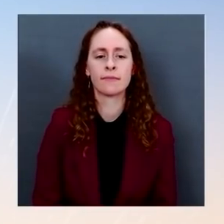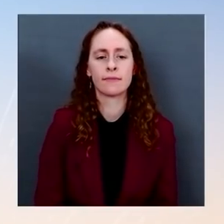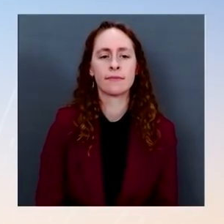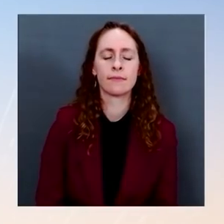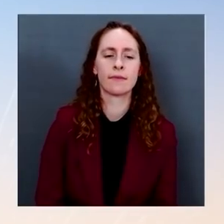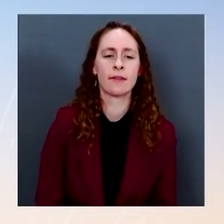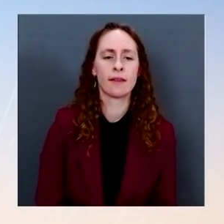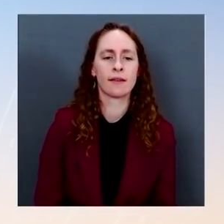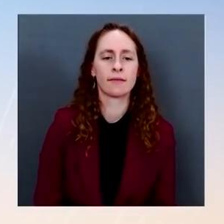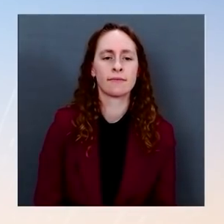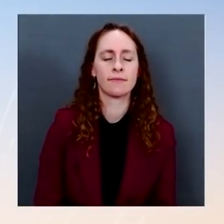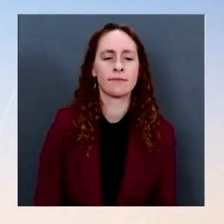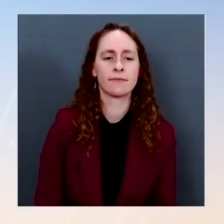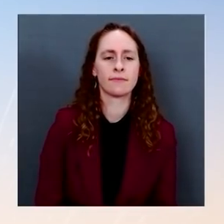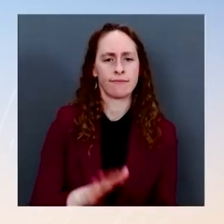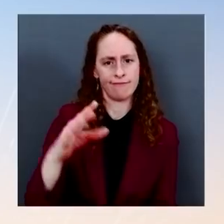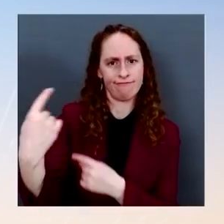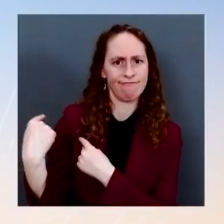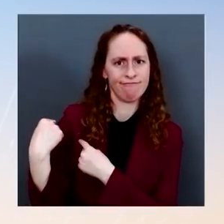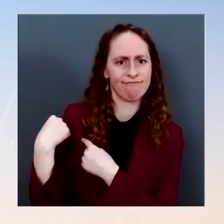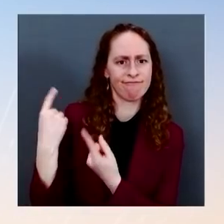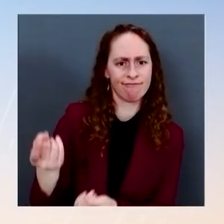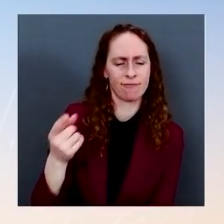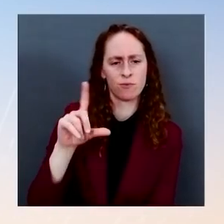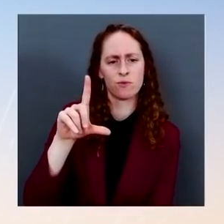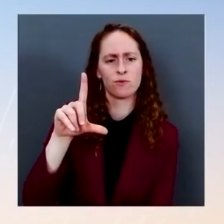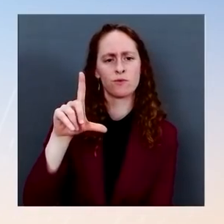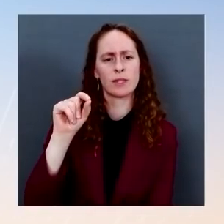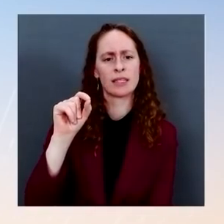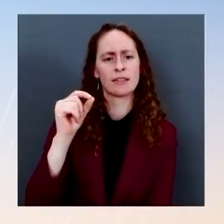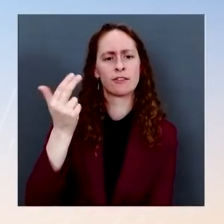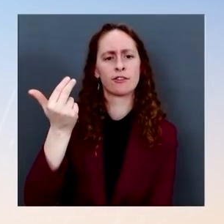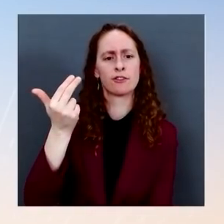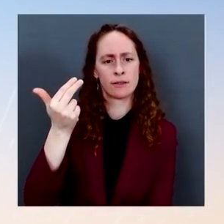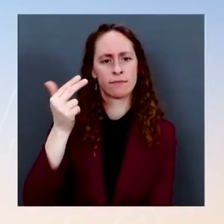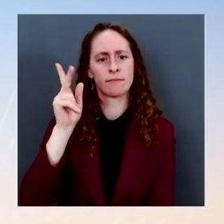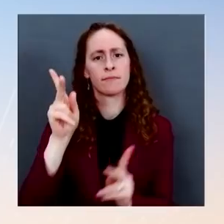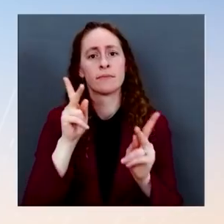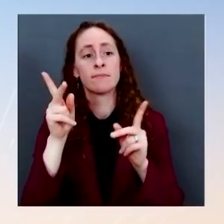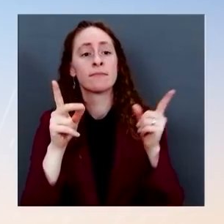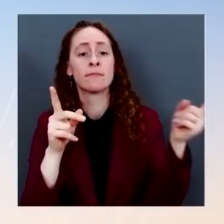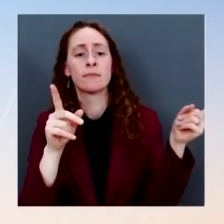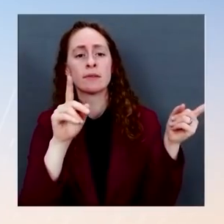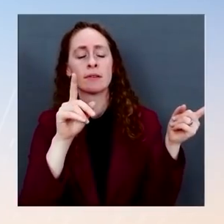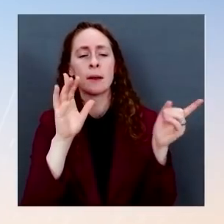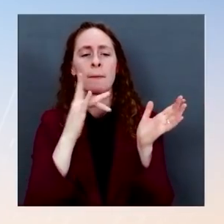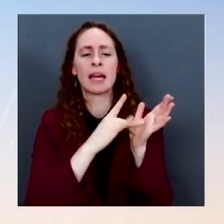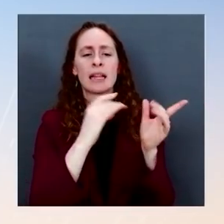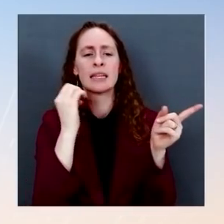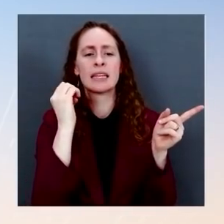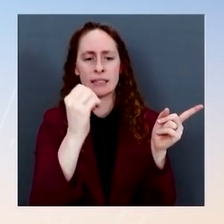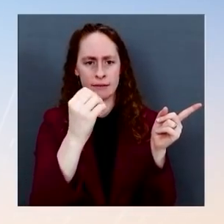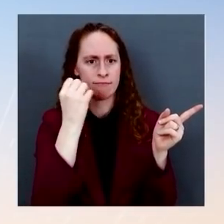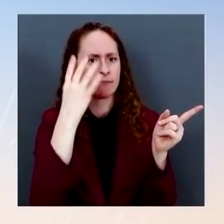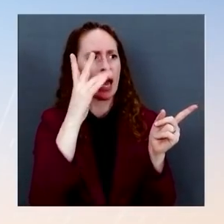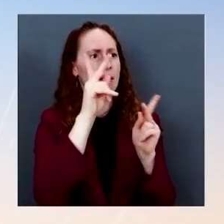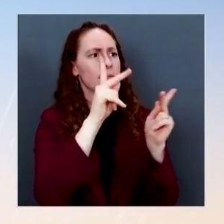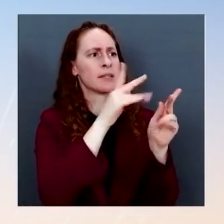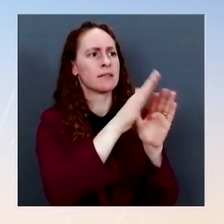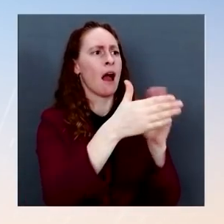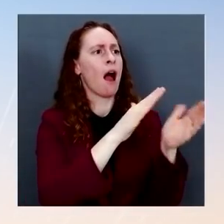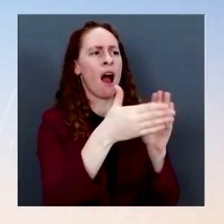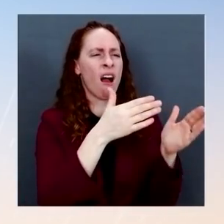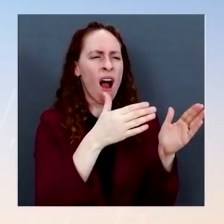a Biden administration. It gives reason like flawed intelligence and faulty targeting and little accountability. Since the